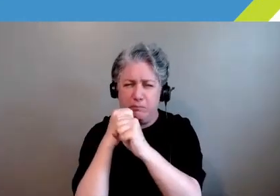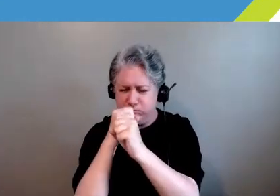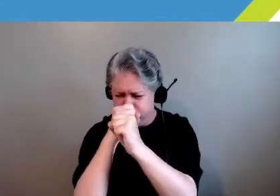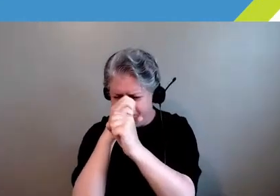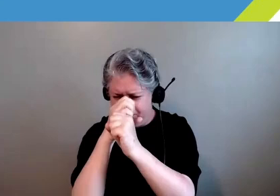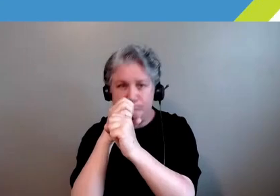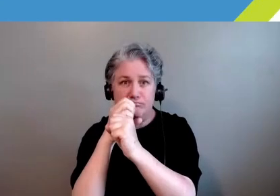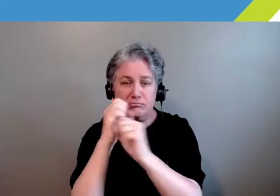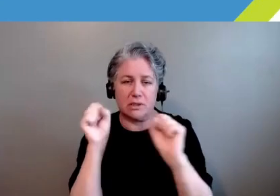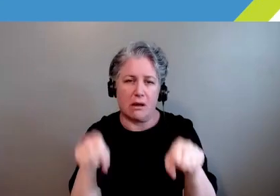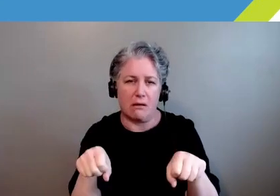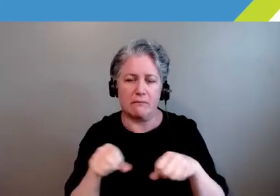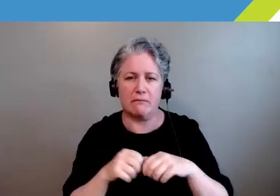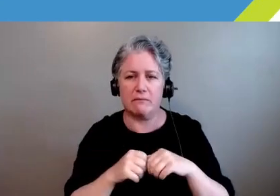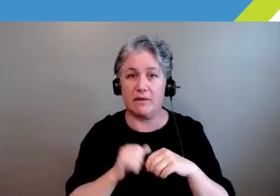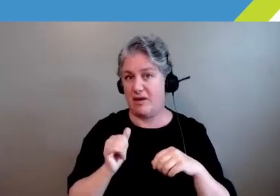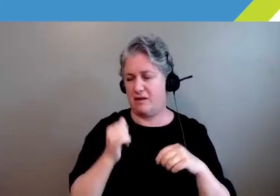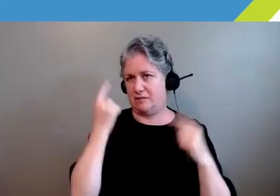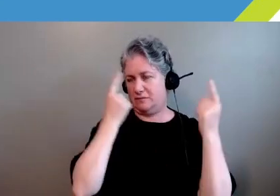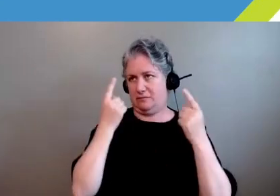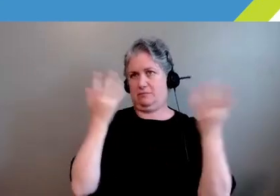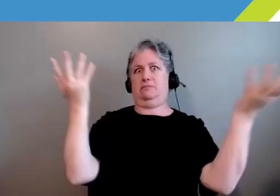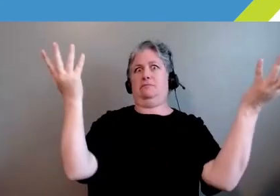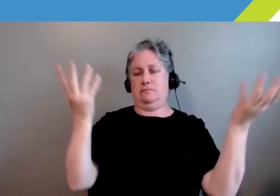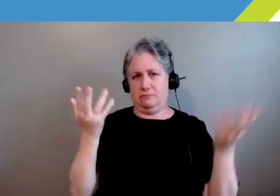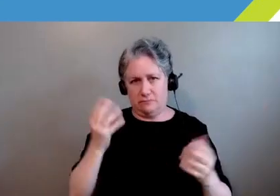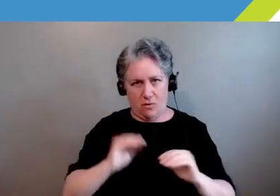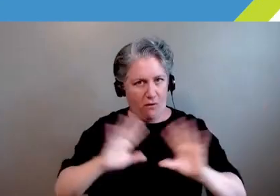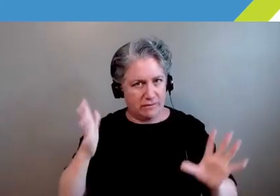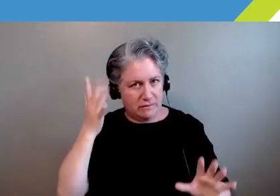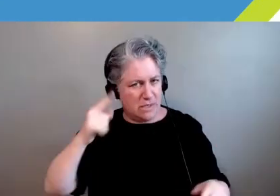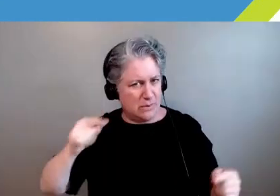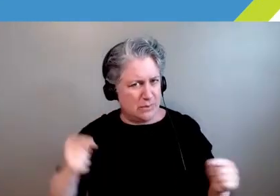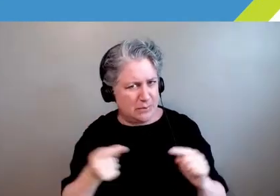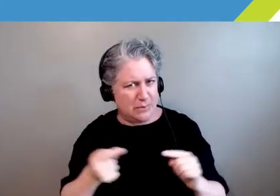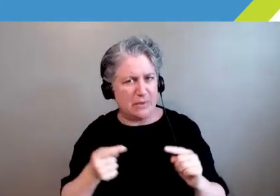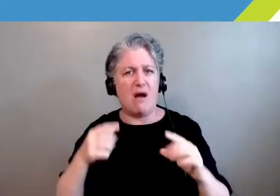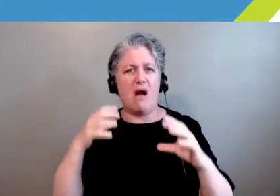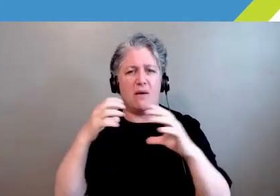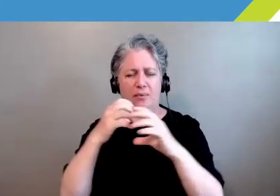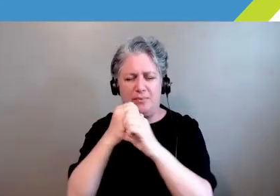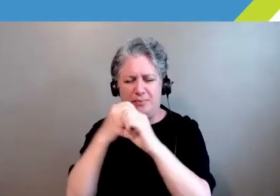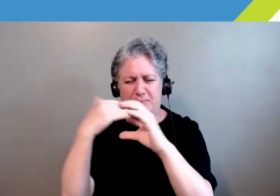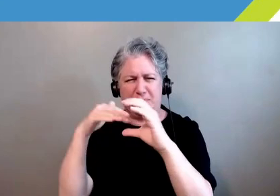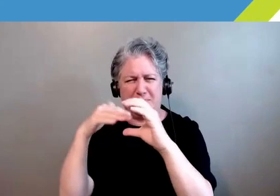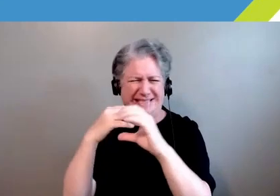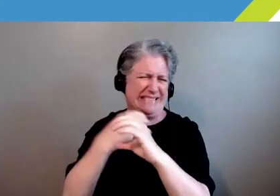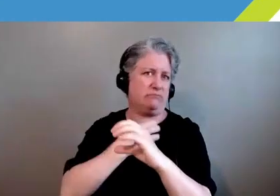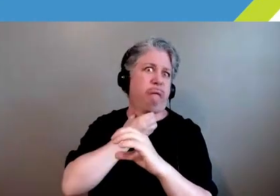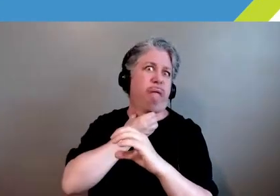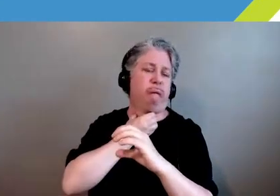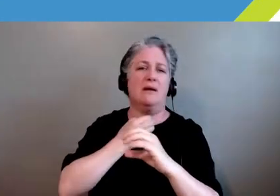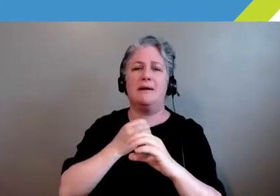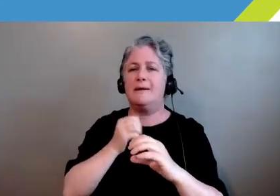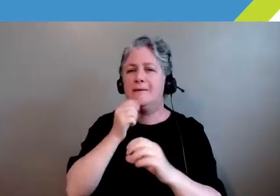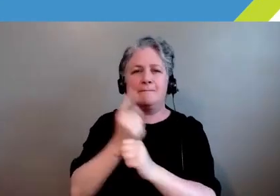become. Okay, no wonder that hurts. No wonder that narrows. No wonder that can then cause problems when the bile